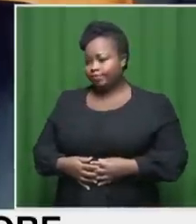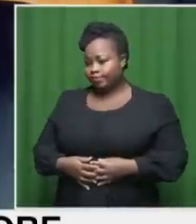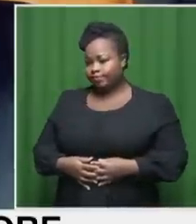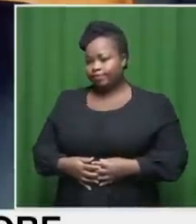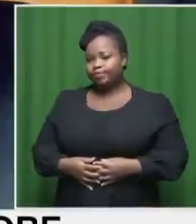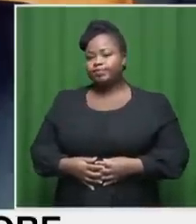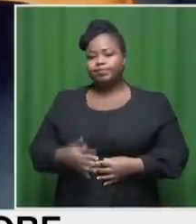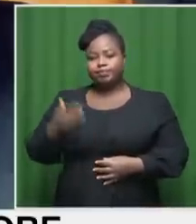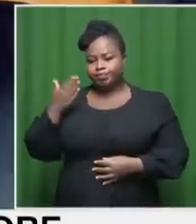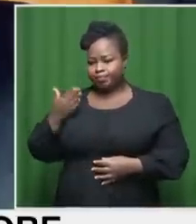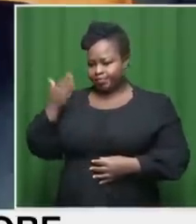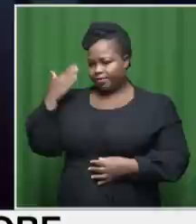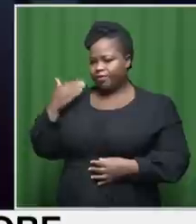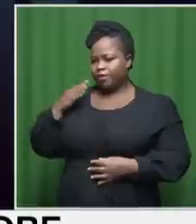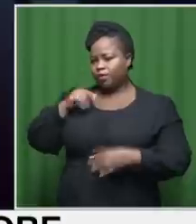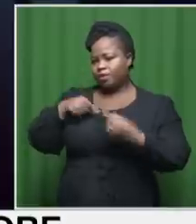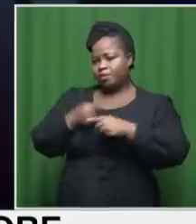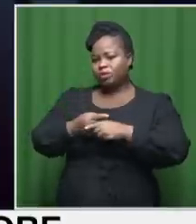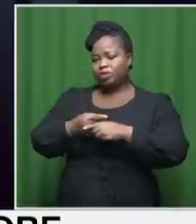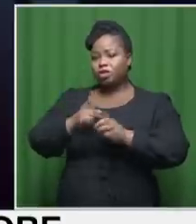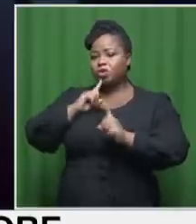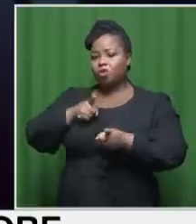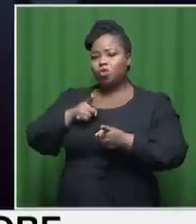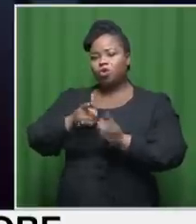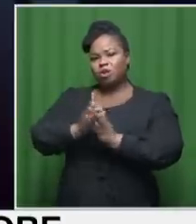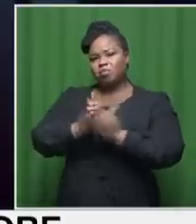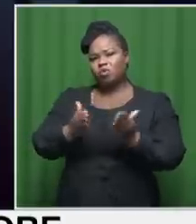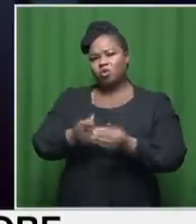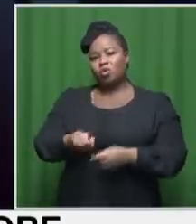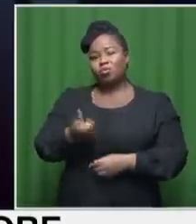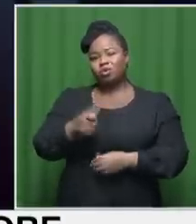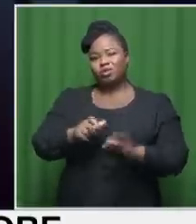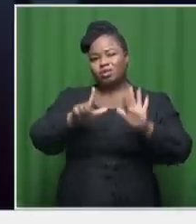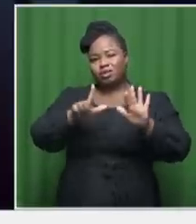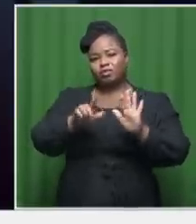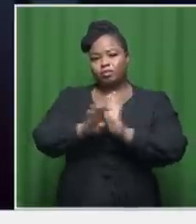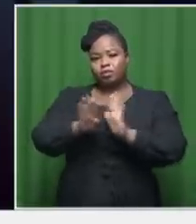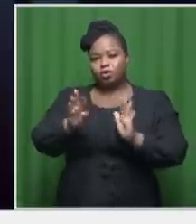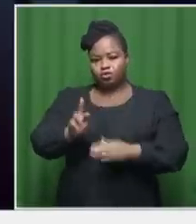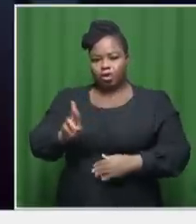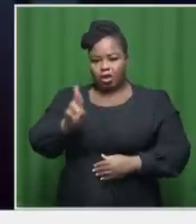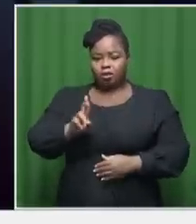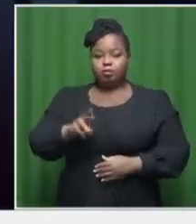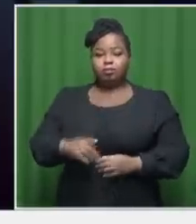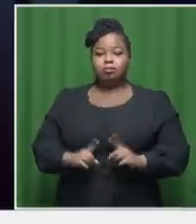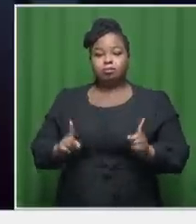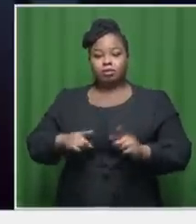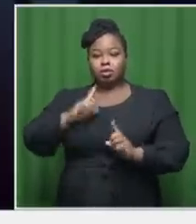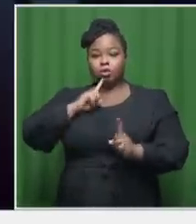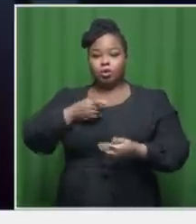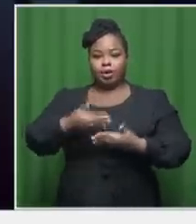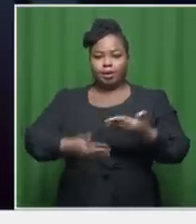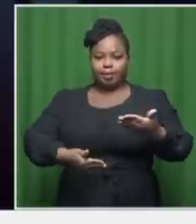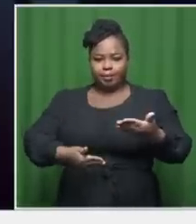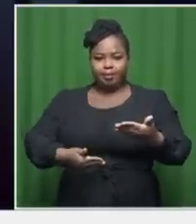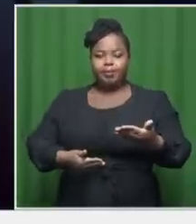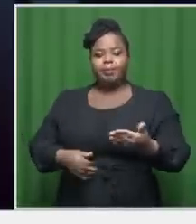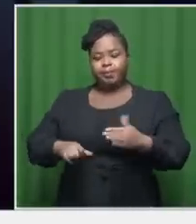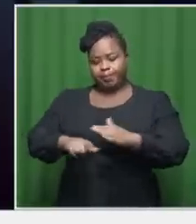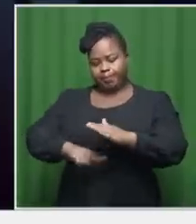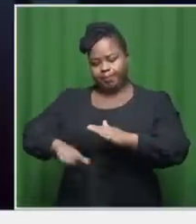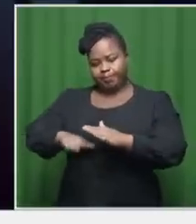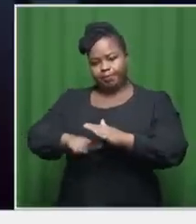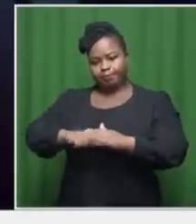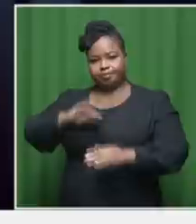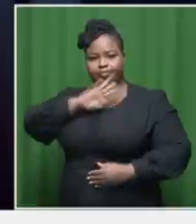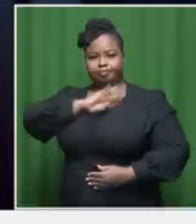We've previously spoken about an order book of about 7 billion. The bulk of that order book relates to the local